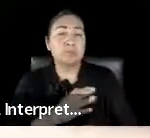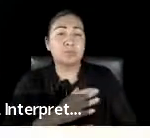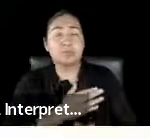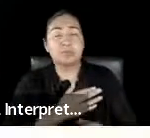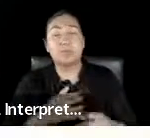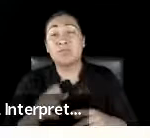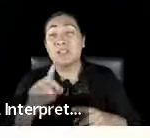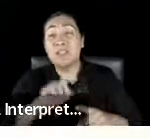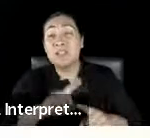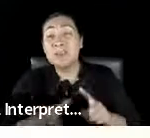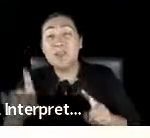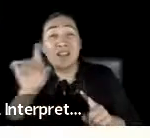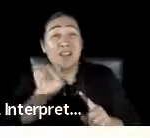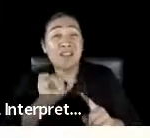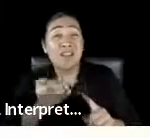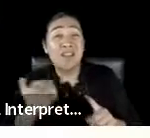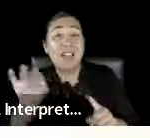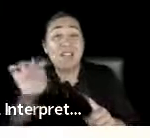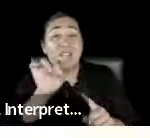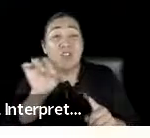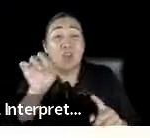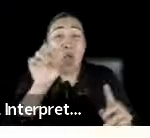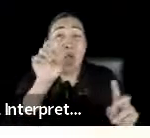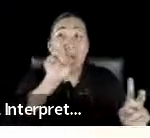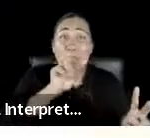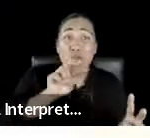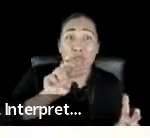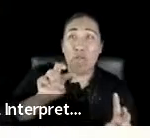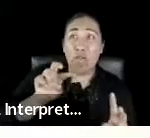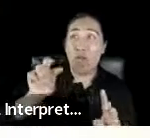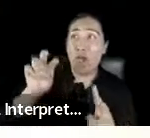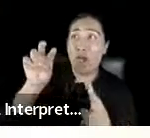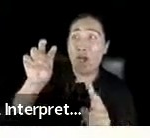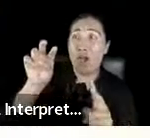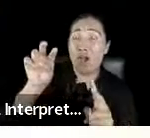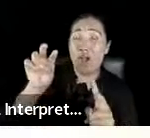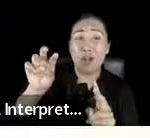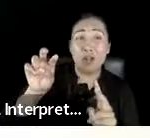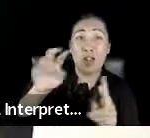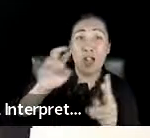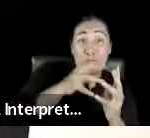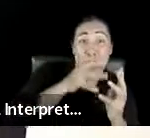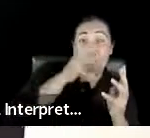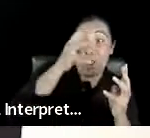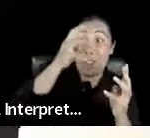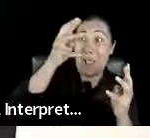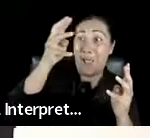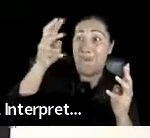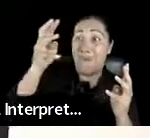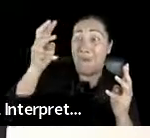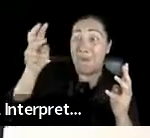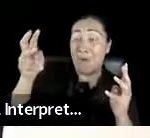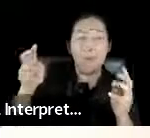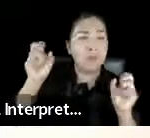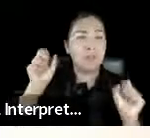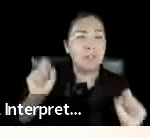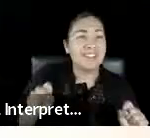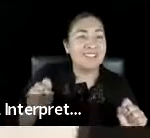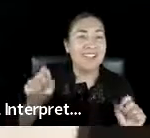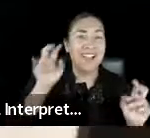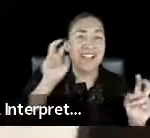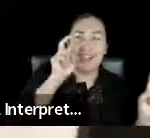But if you look on the other side of the rainbow, you can